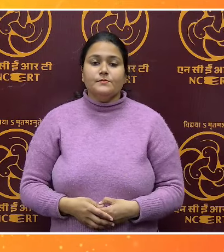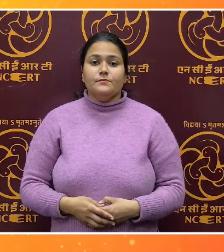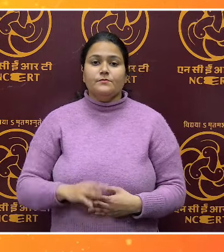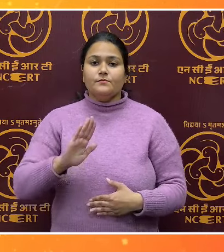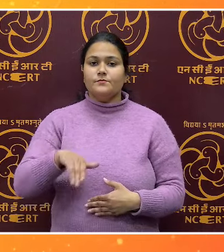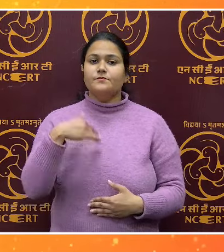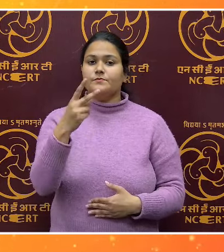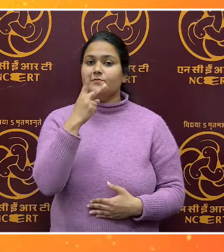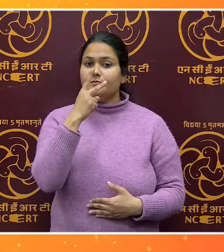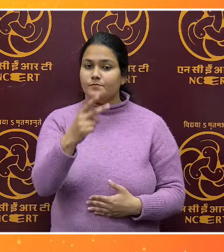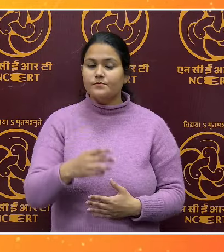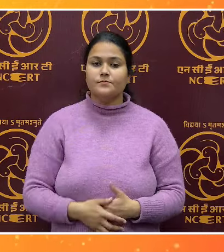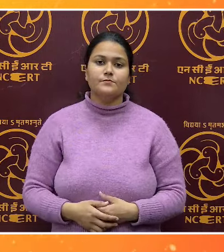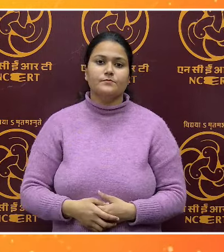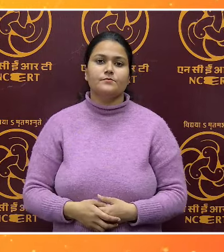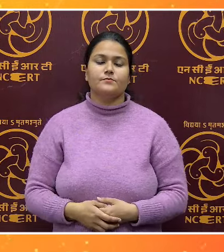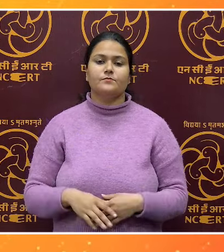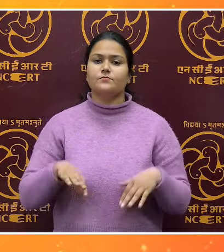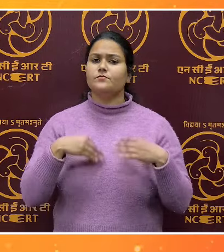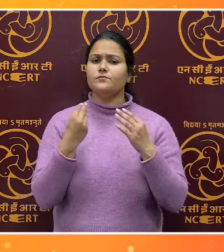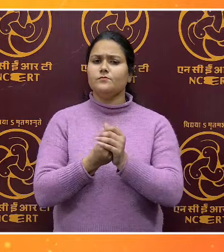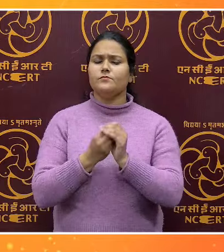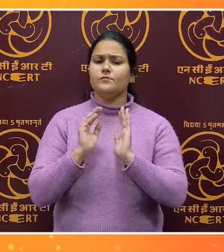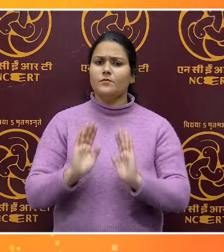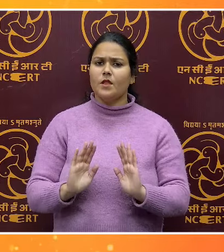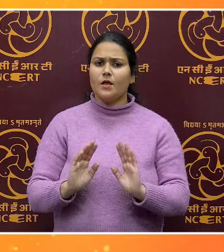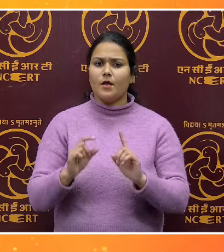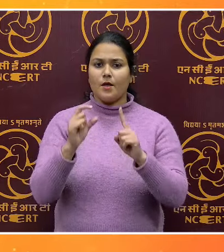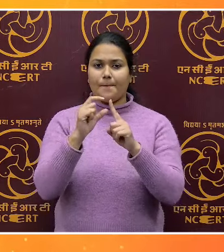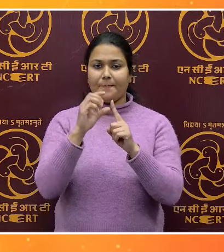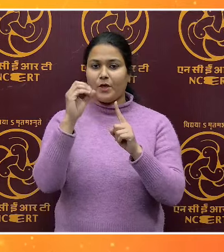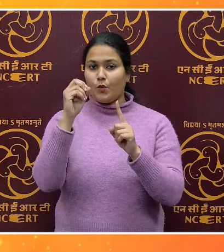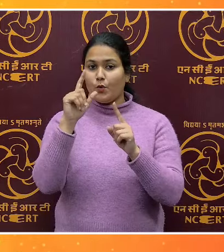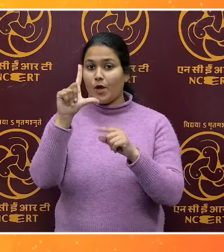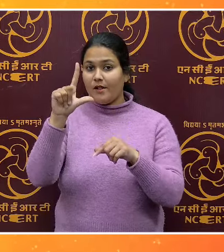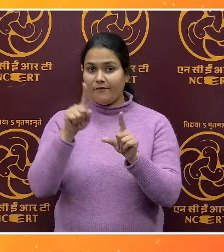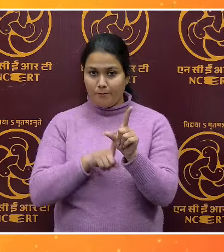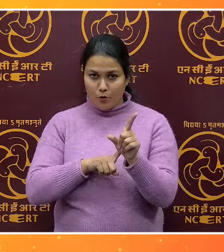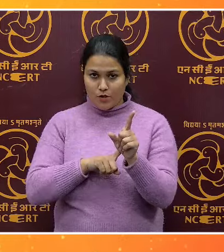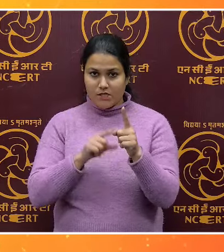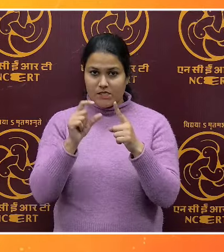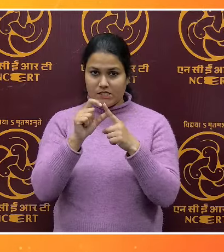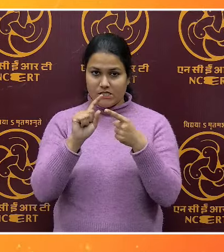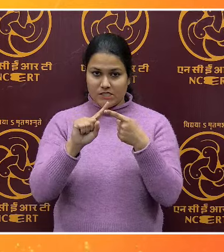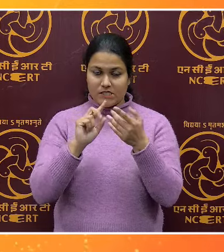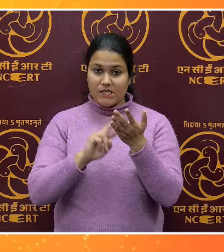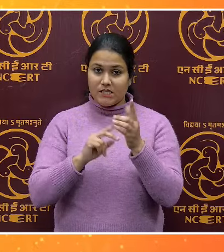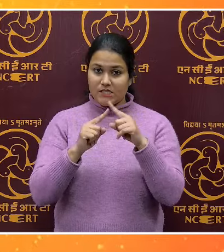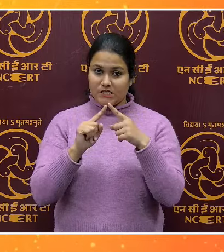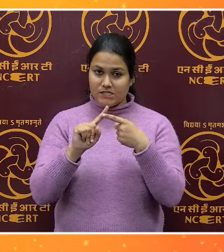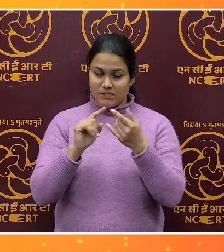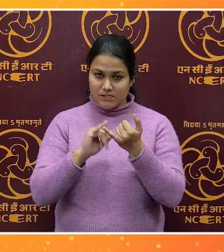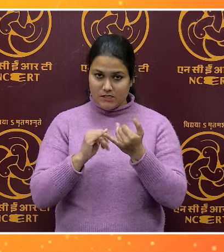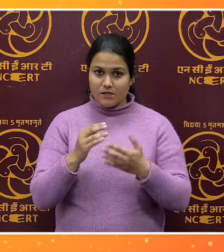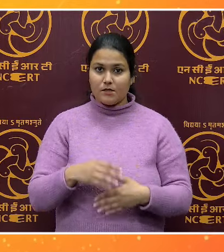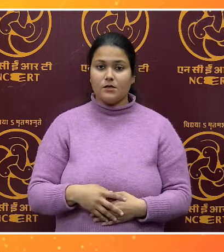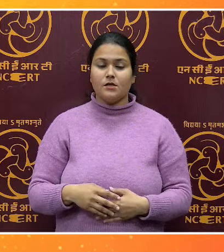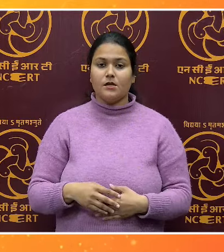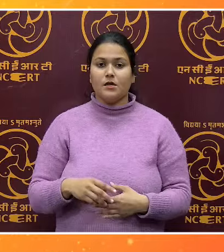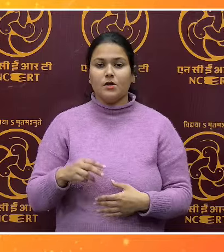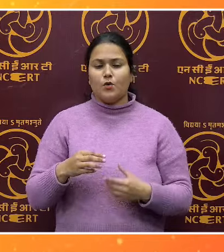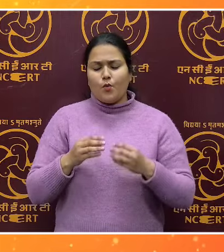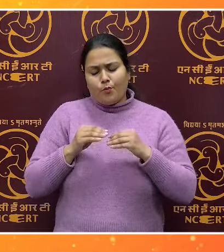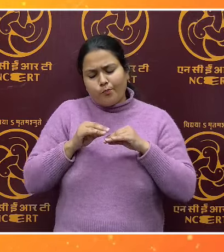Moving further, we have the polydentate ligand also. It is the ligand which have